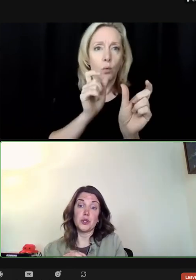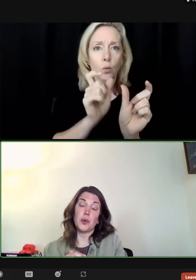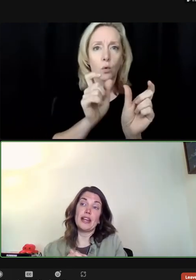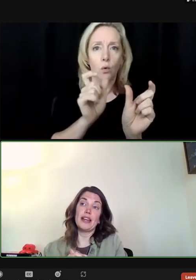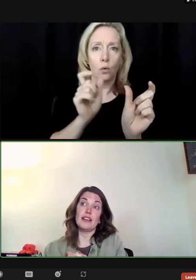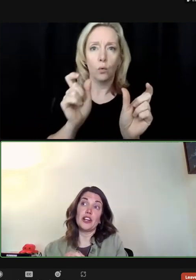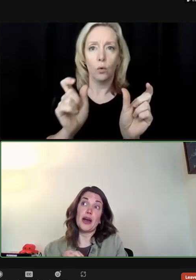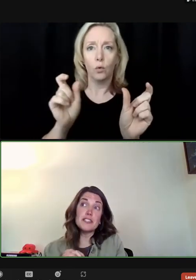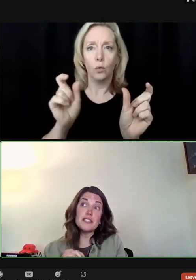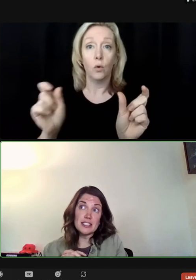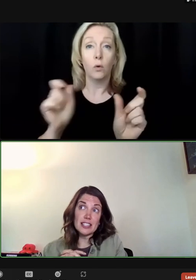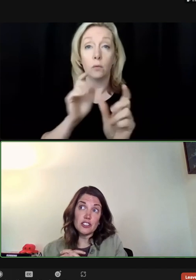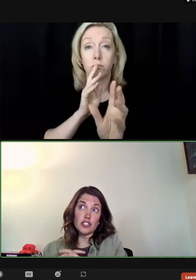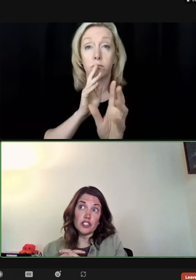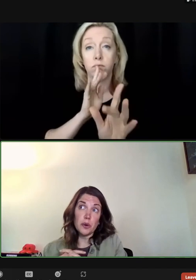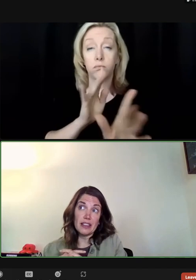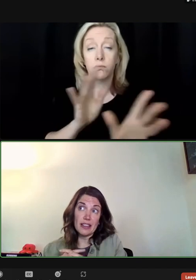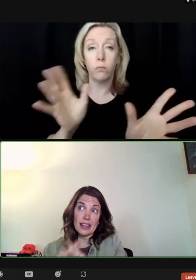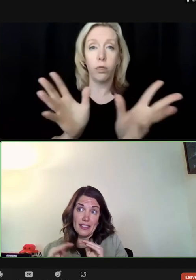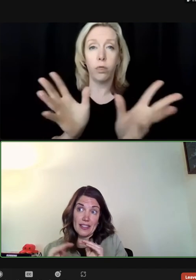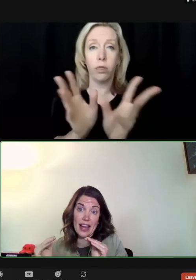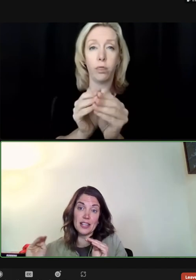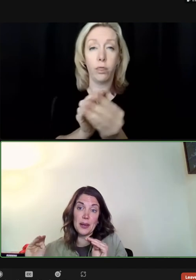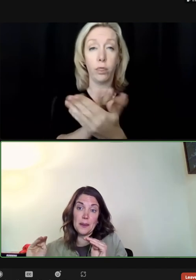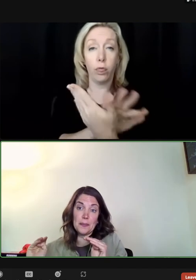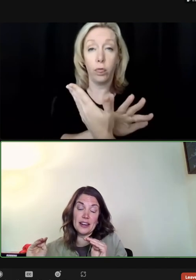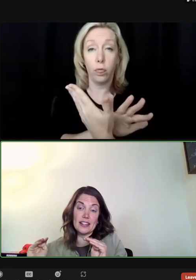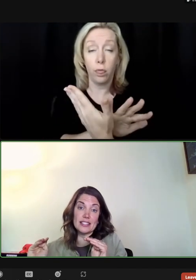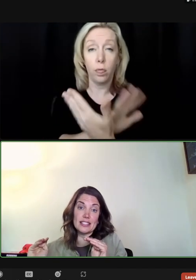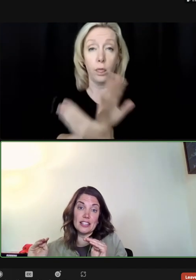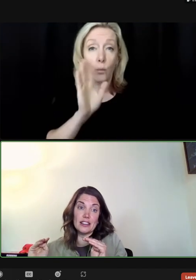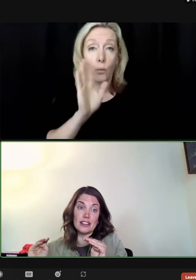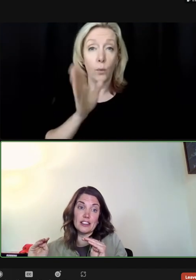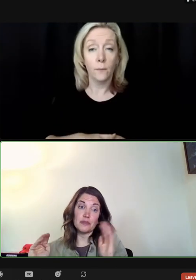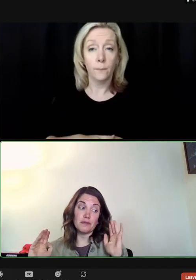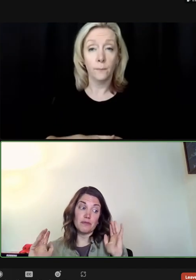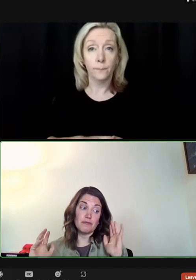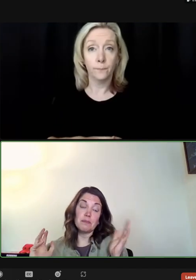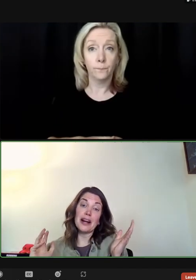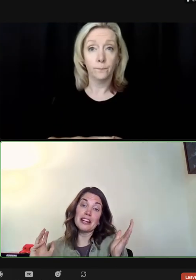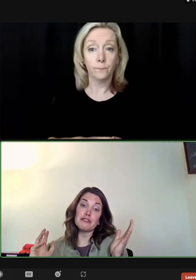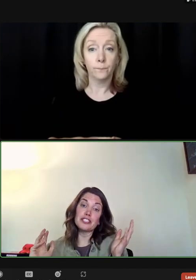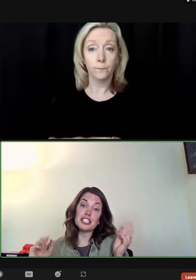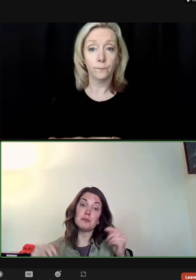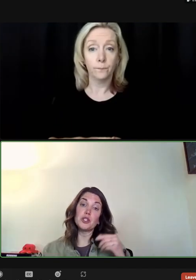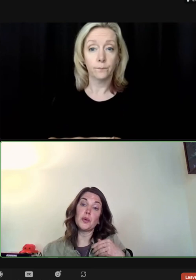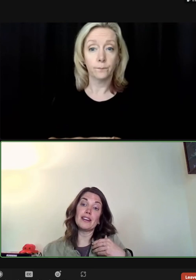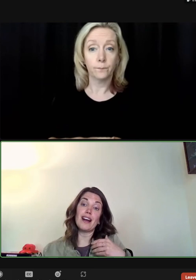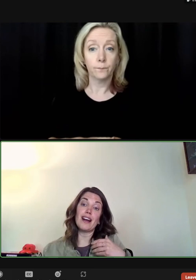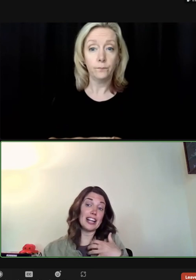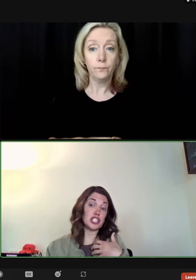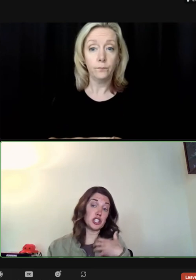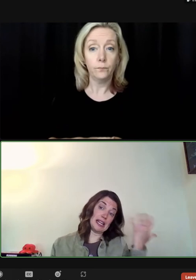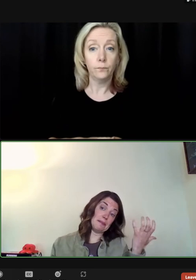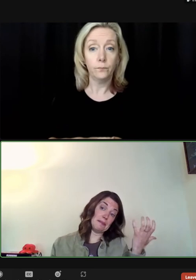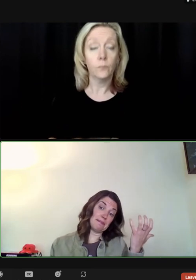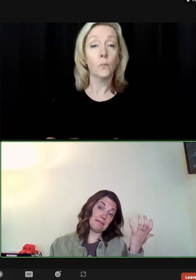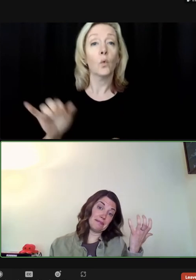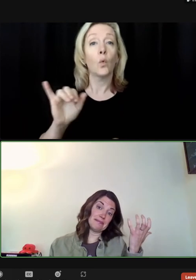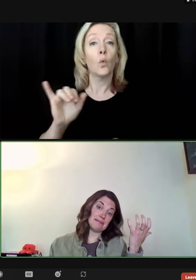students between, emphasis is also a big thing in that, because there's a minor differences between